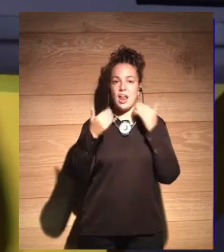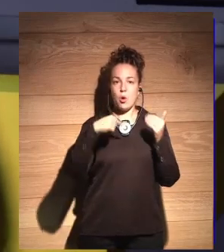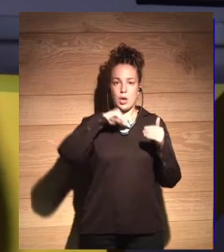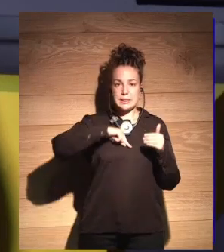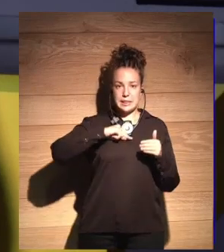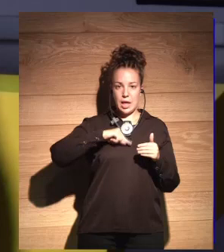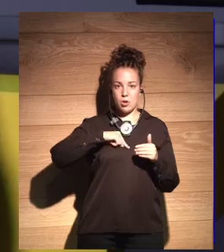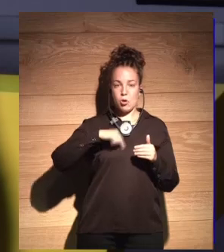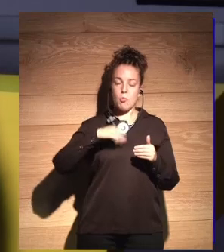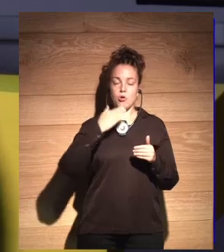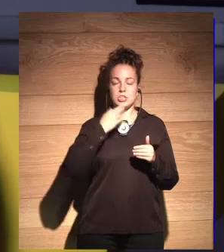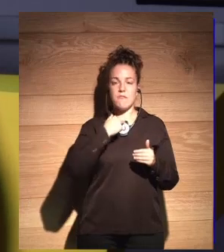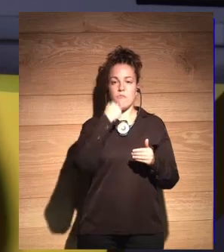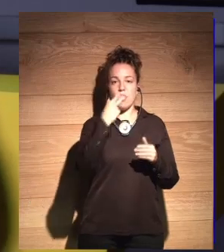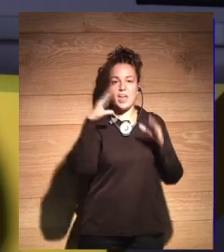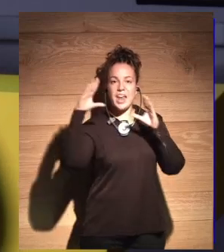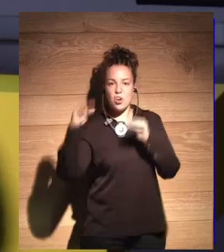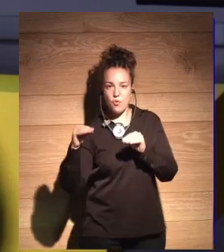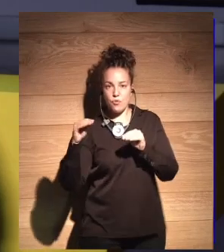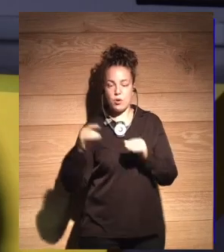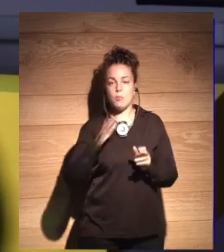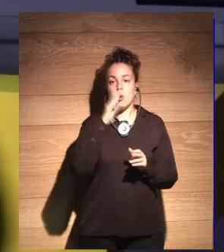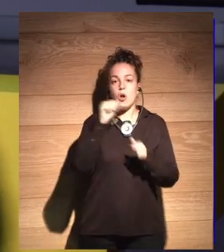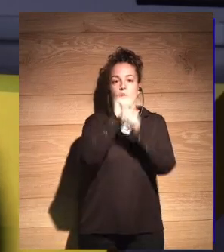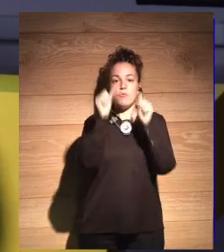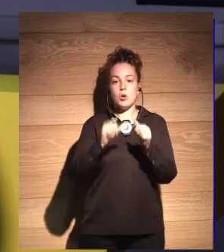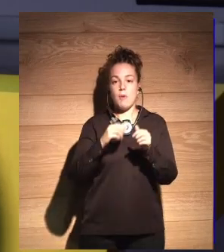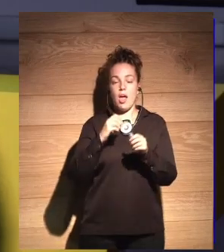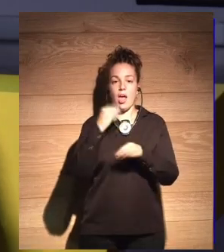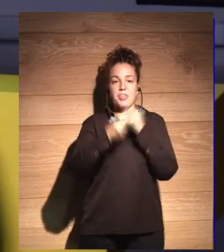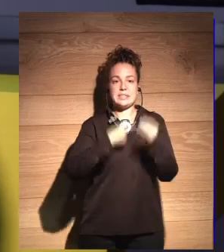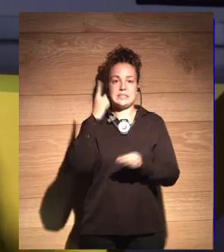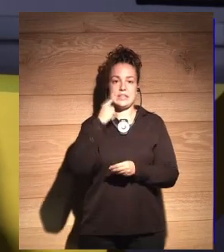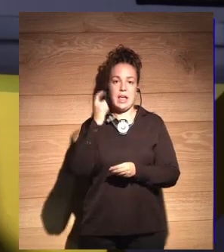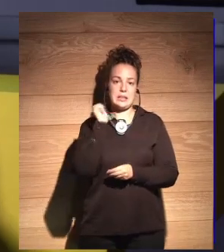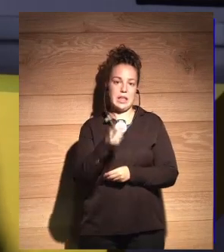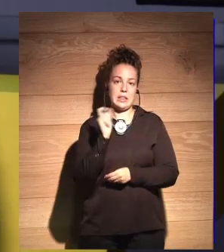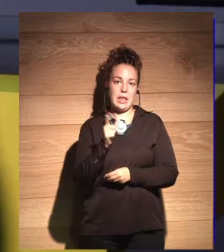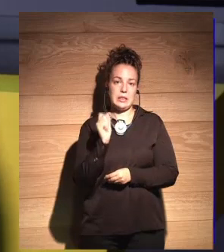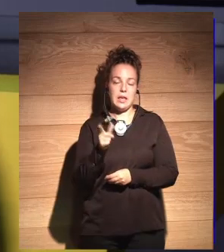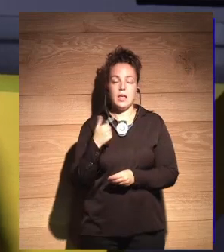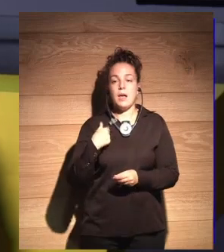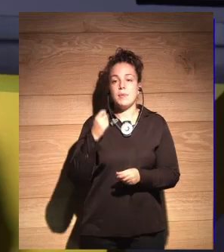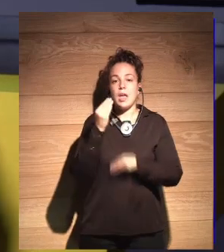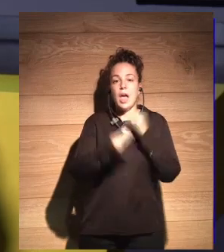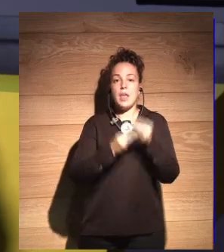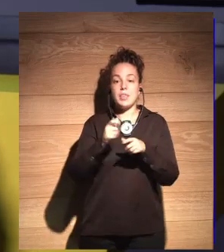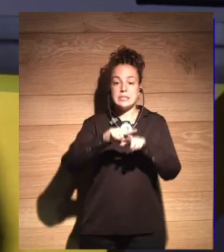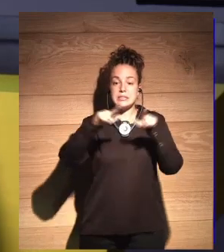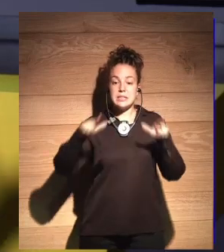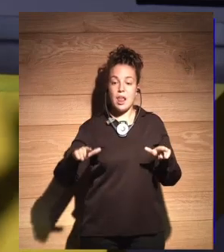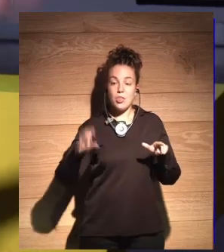thought bubble voiceover that's happening. So I devised this installation first. This is how it was born, where